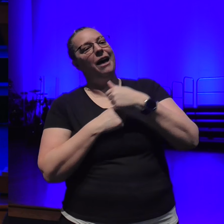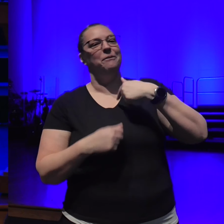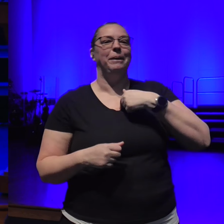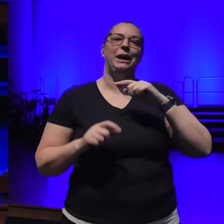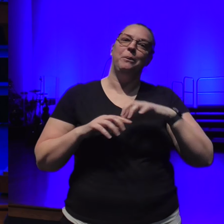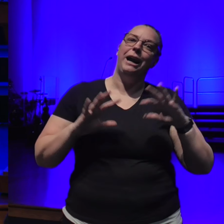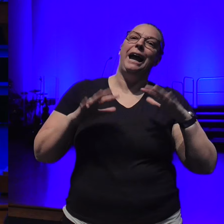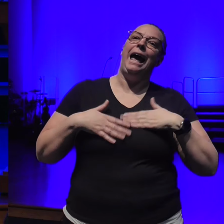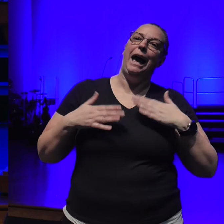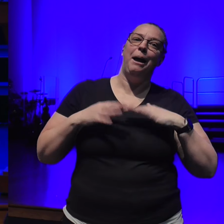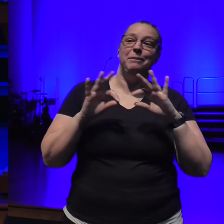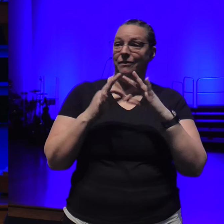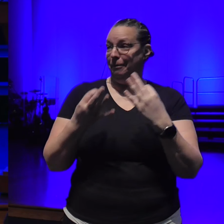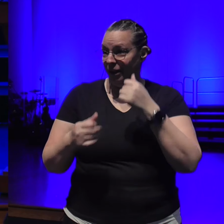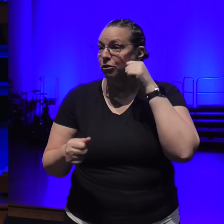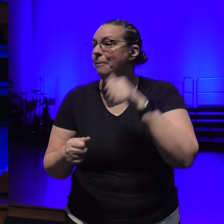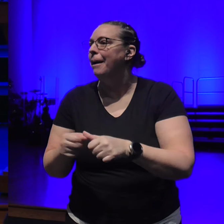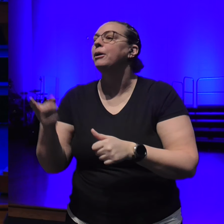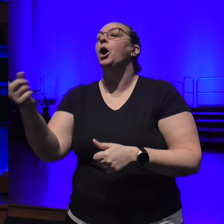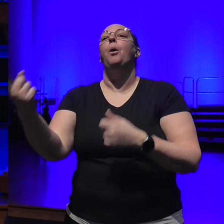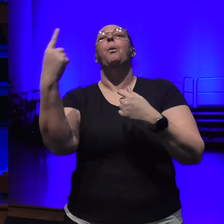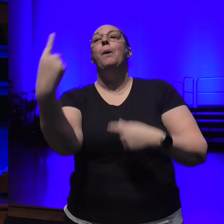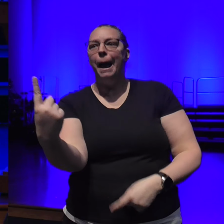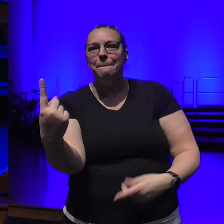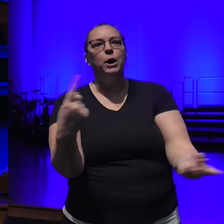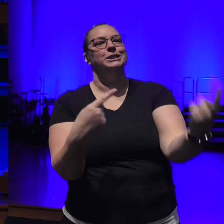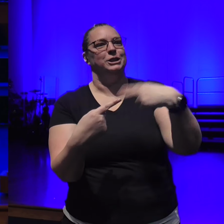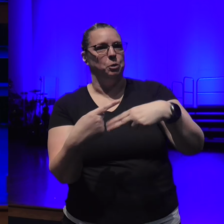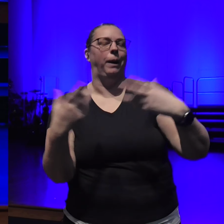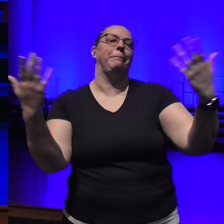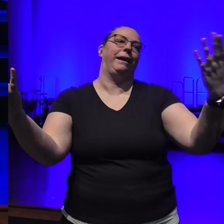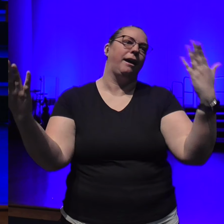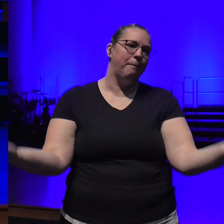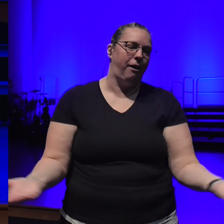a happy..." Thank you. One person sings along. Come on, people.